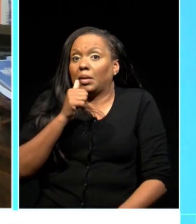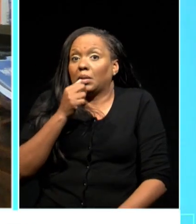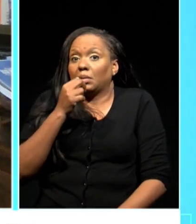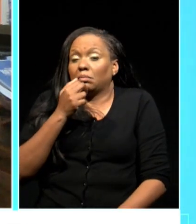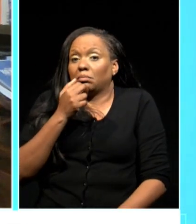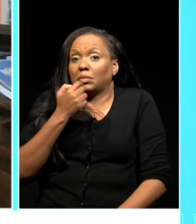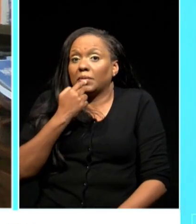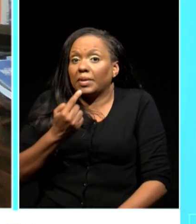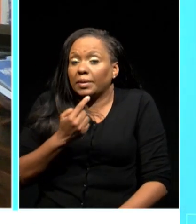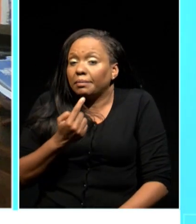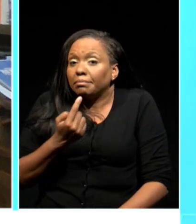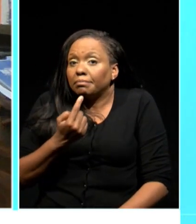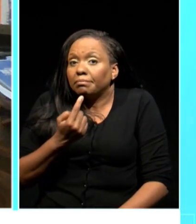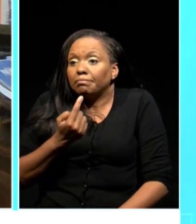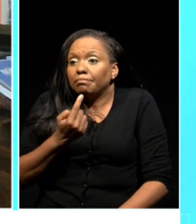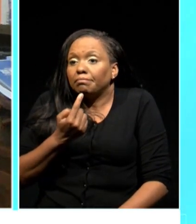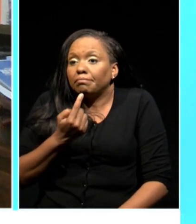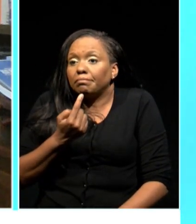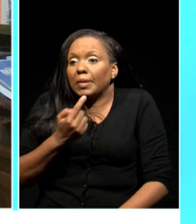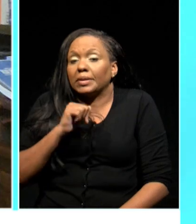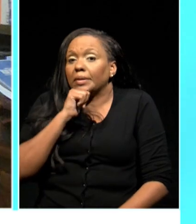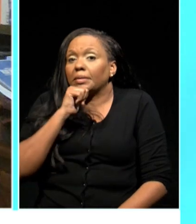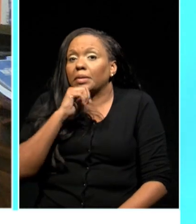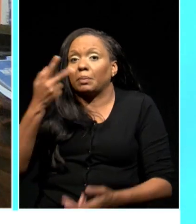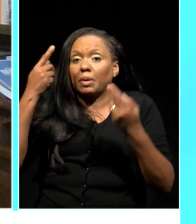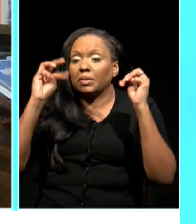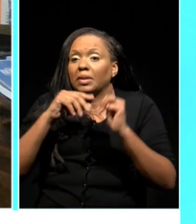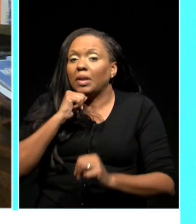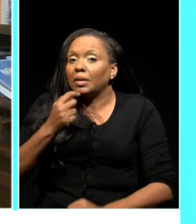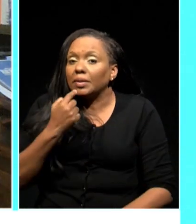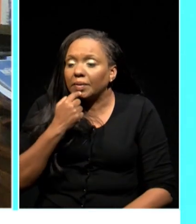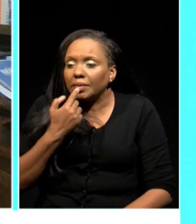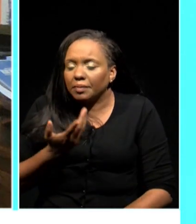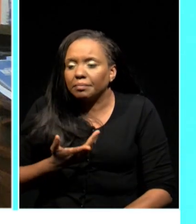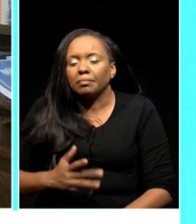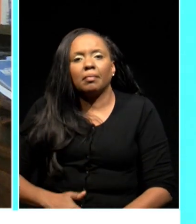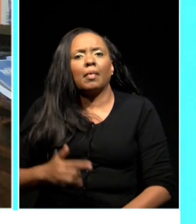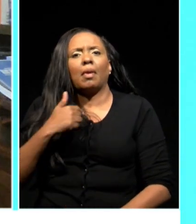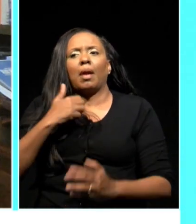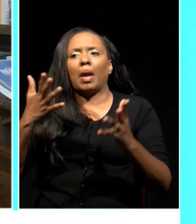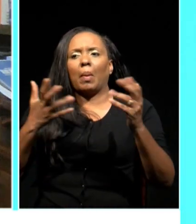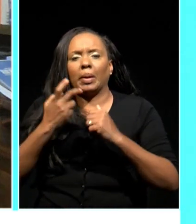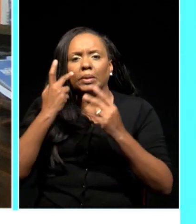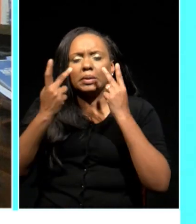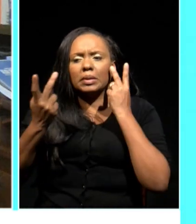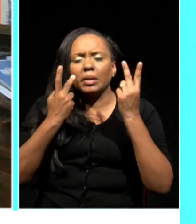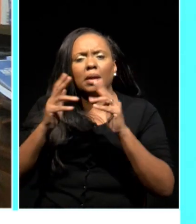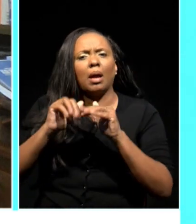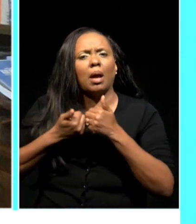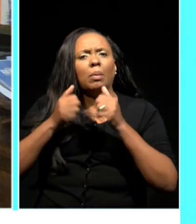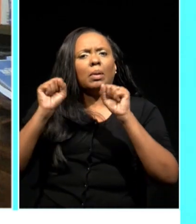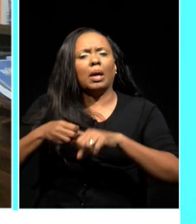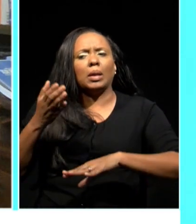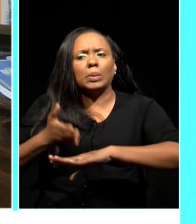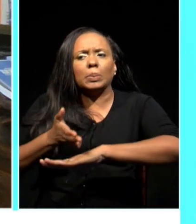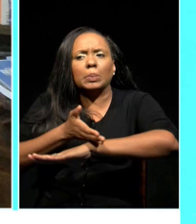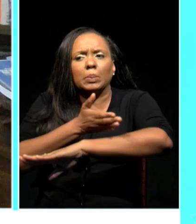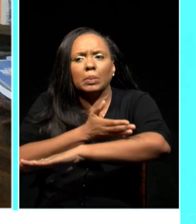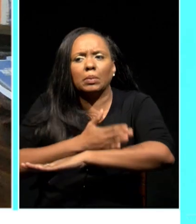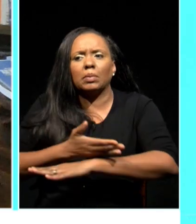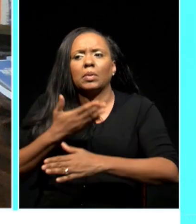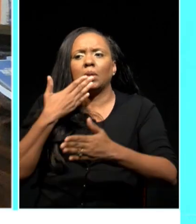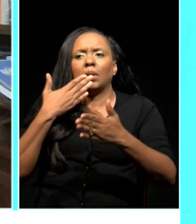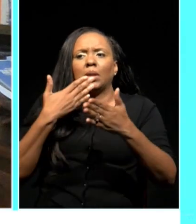we are going to look very seriously at some of the ways in which we can really enhance democratic